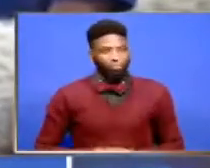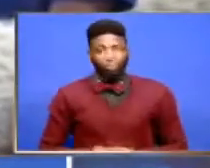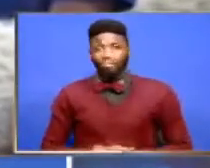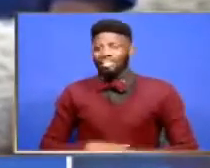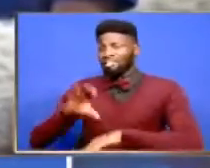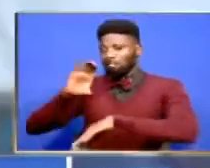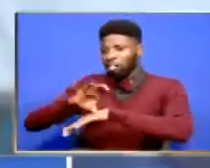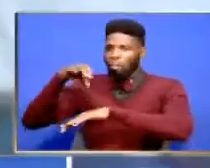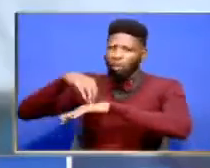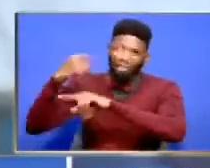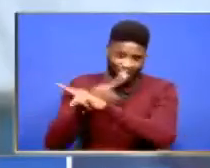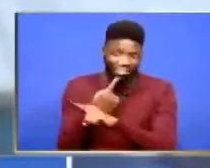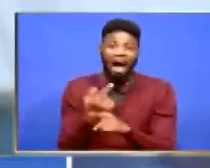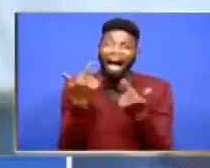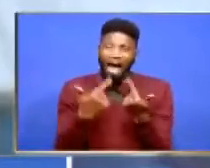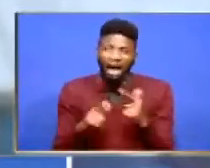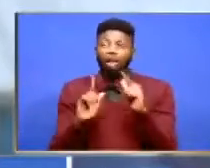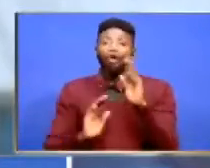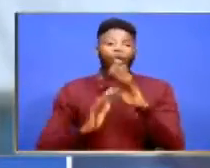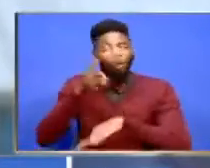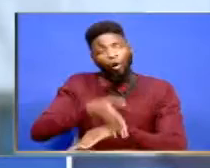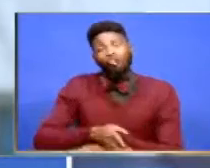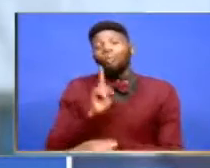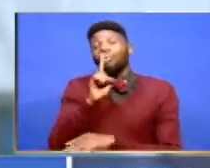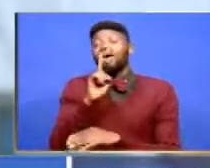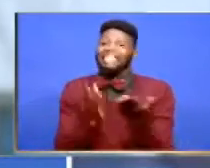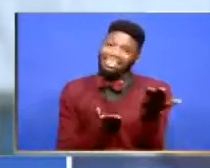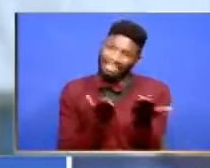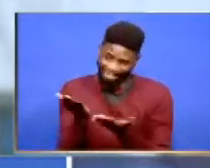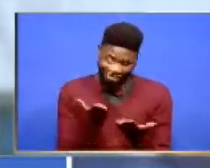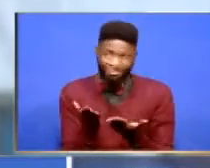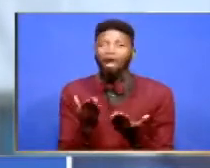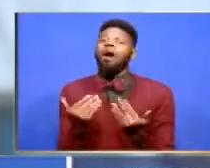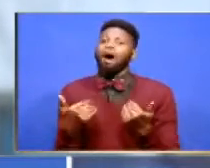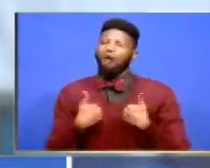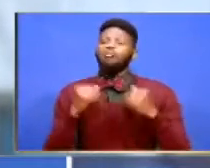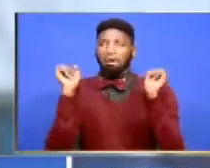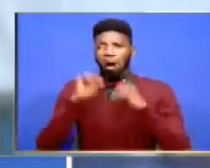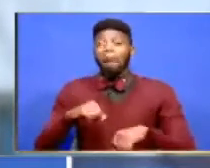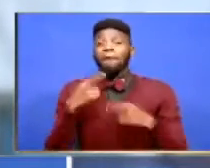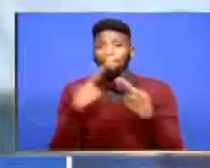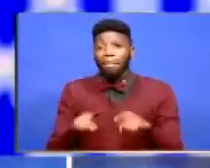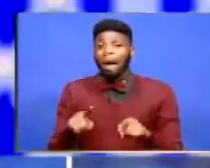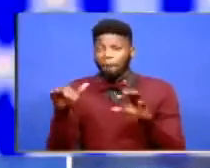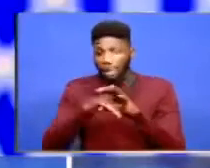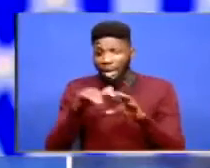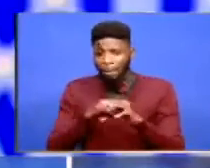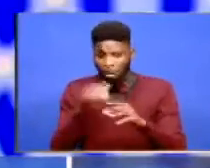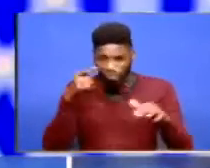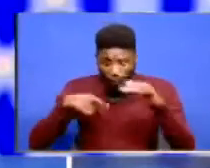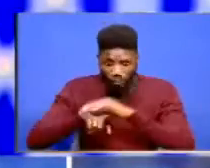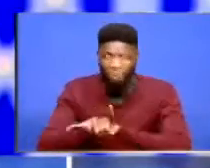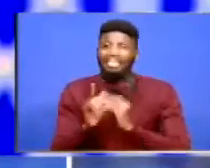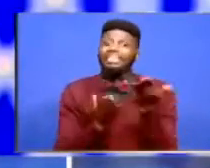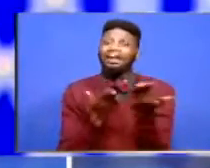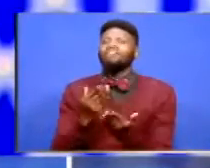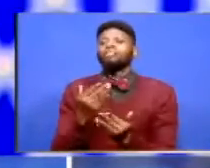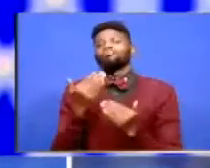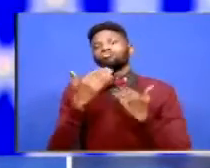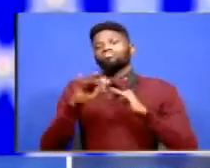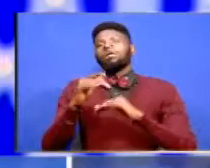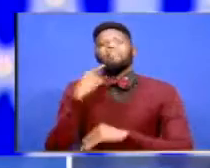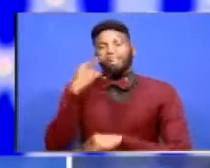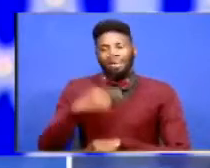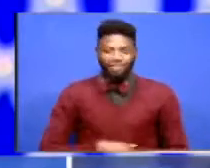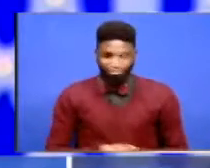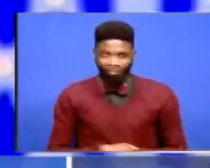to conduct more than one service, but limited to a maximum of 100 congregants per session, religious leaders led by